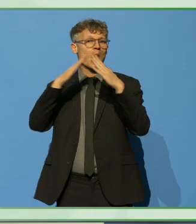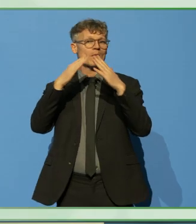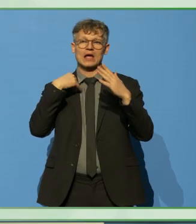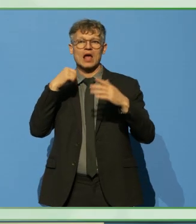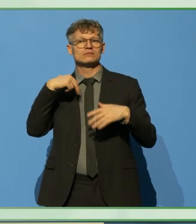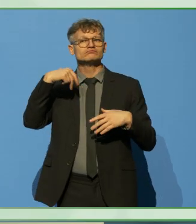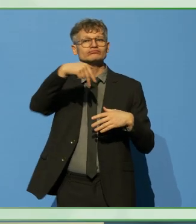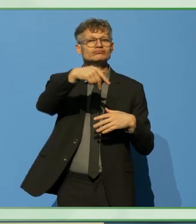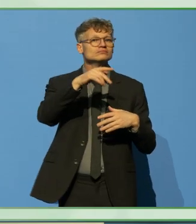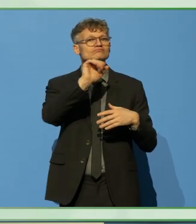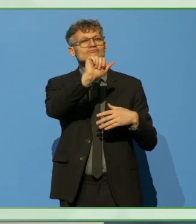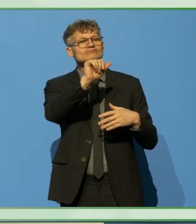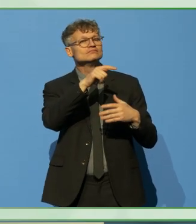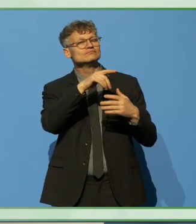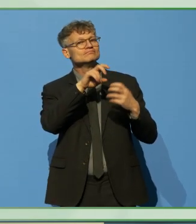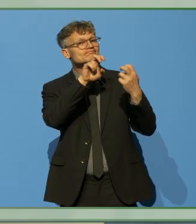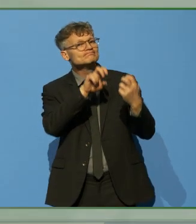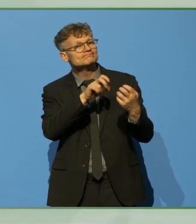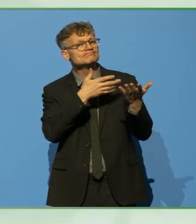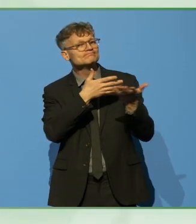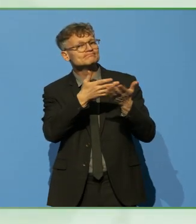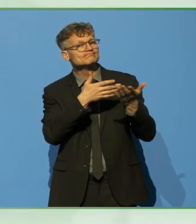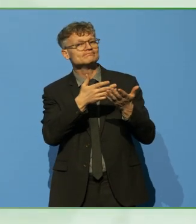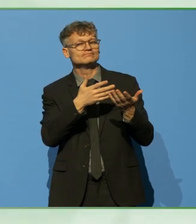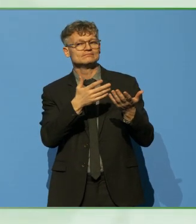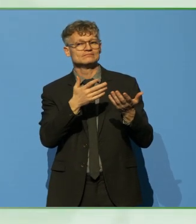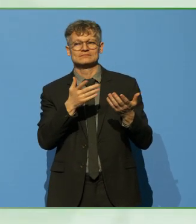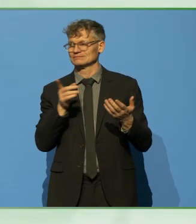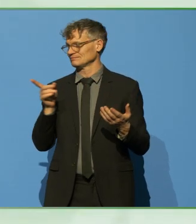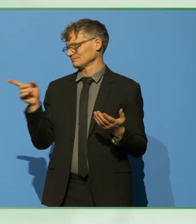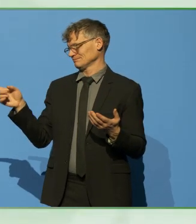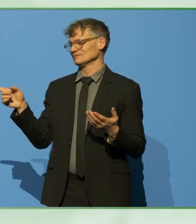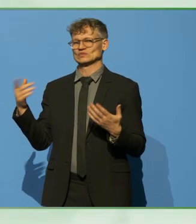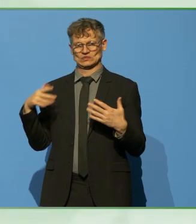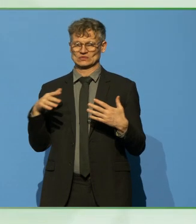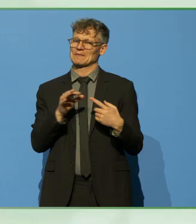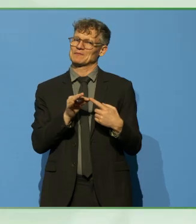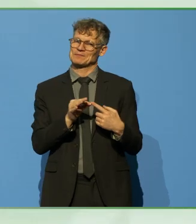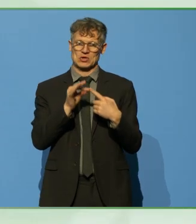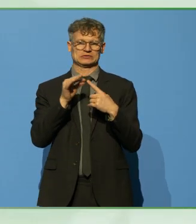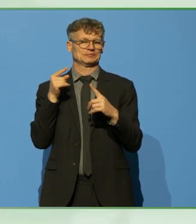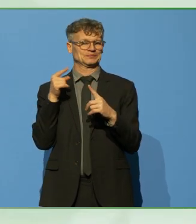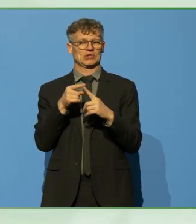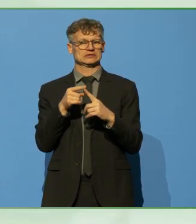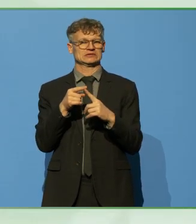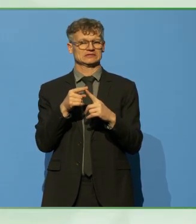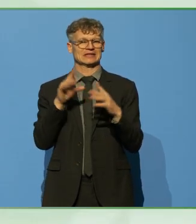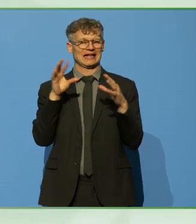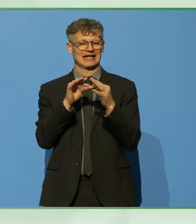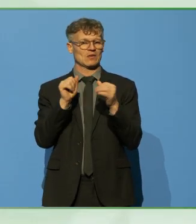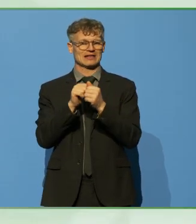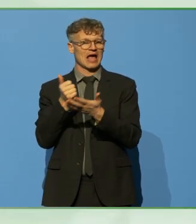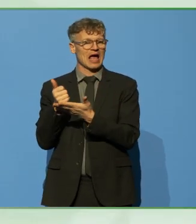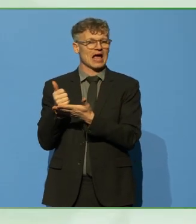live. I think that point around assisted digital is just so fundamental and key, and something hopefully we can touch on later in the